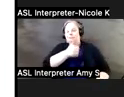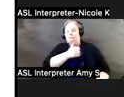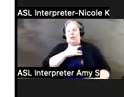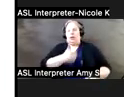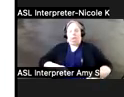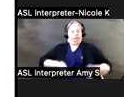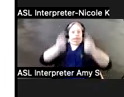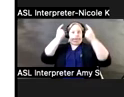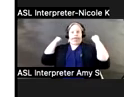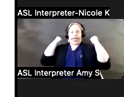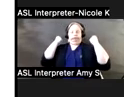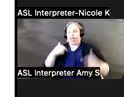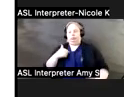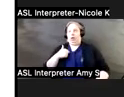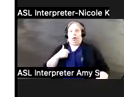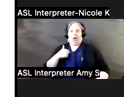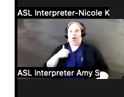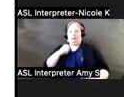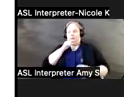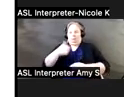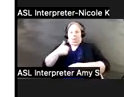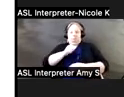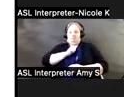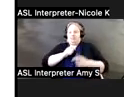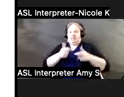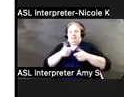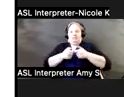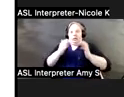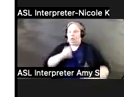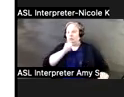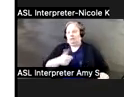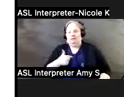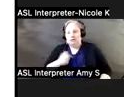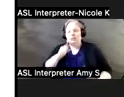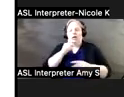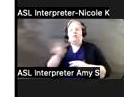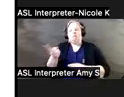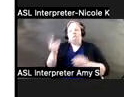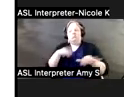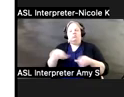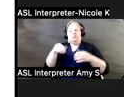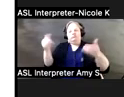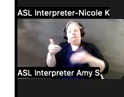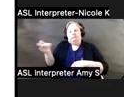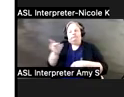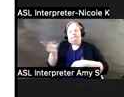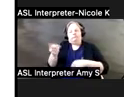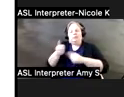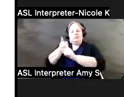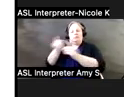head since I'm not known as a gamer. But I'll let them share a little bit more information about